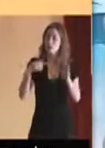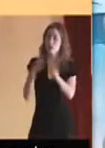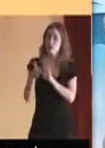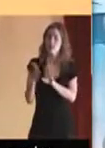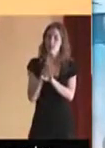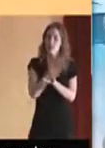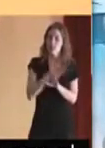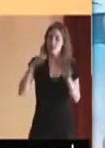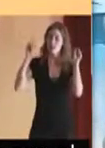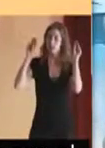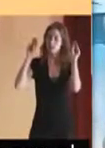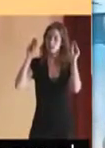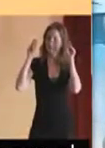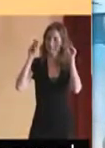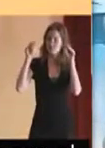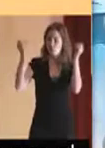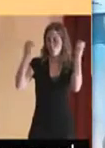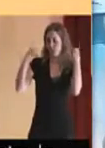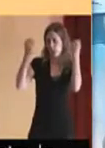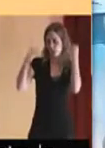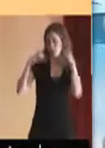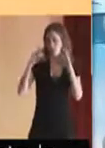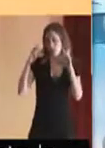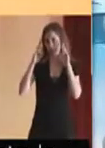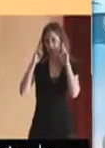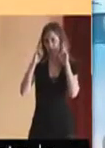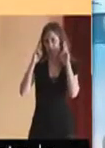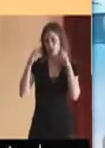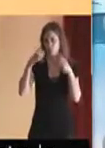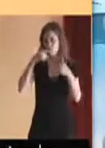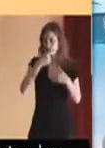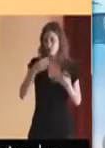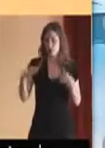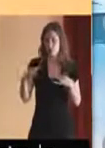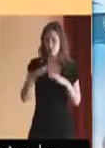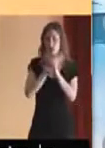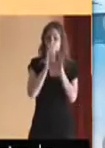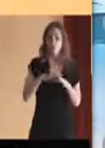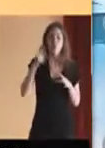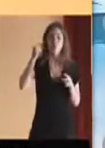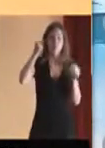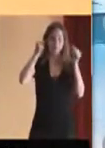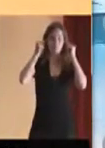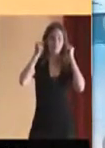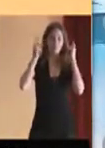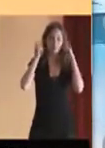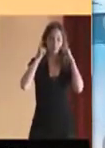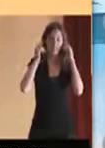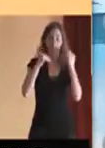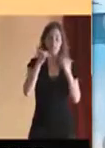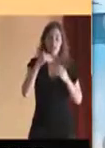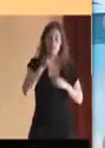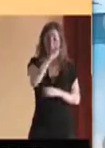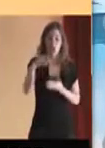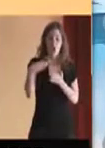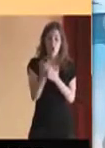if we want to solve it, even if it's necessary to train people. Also, using headsets is something